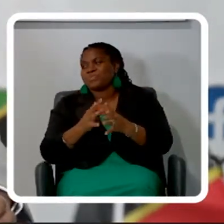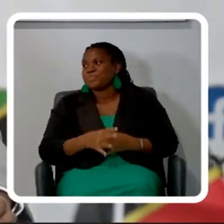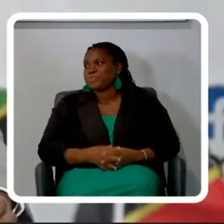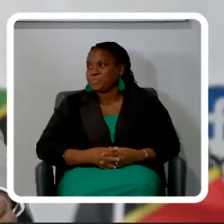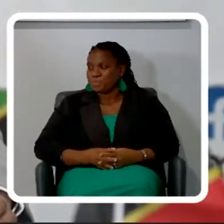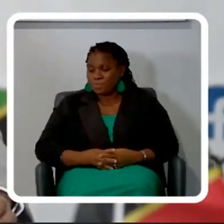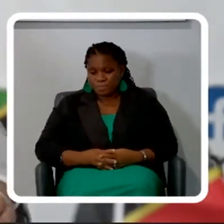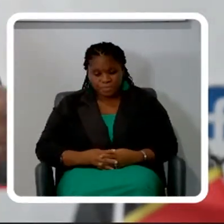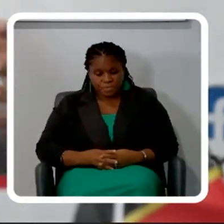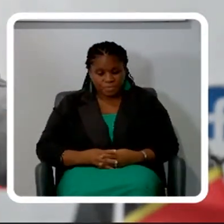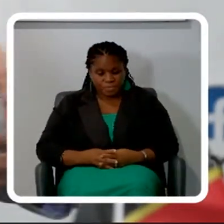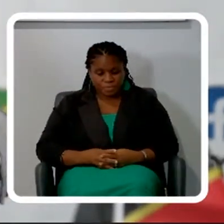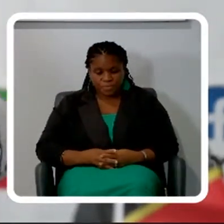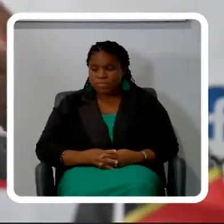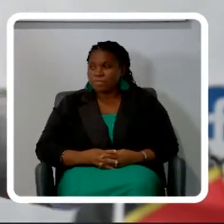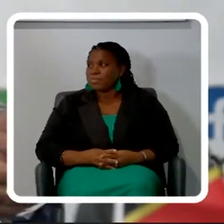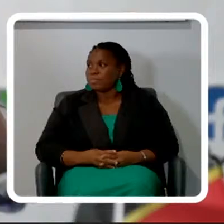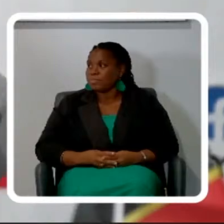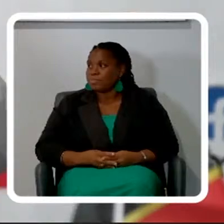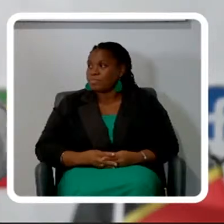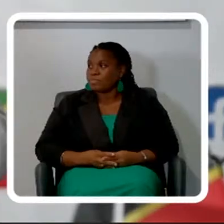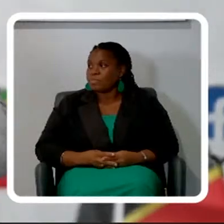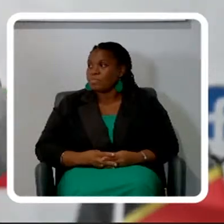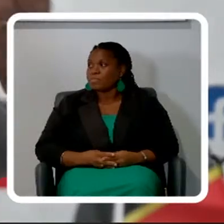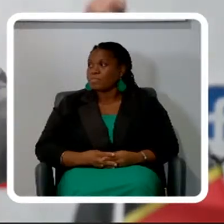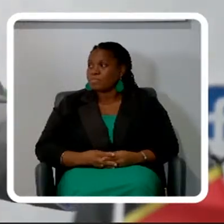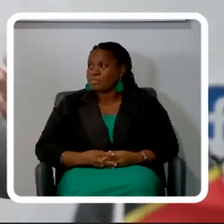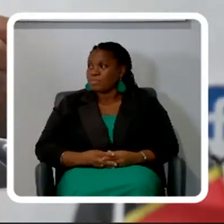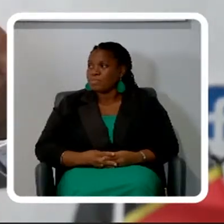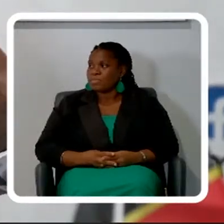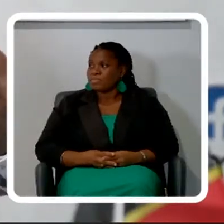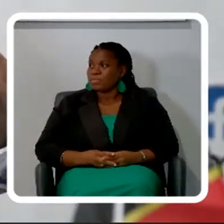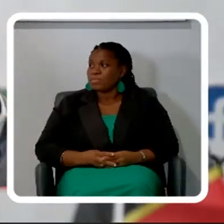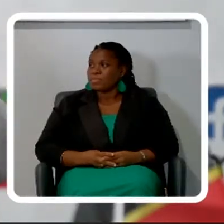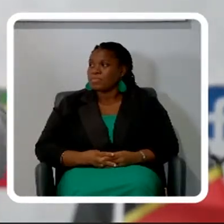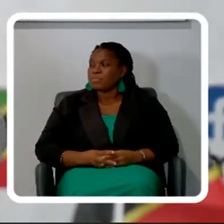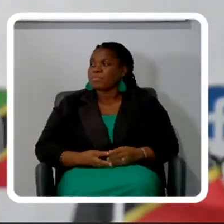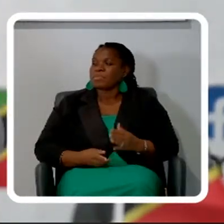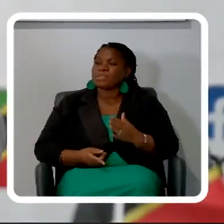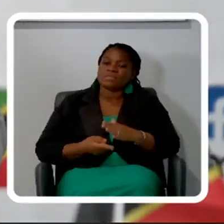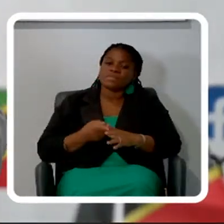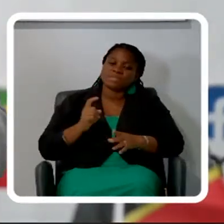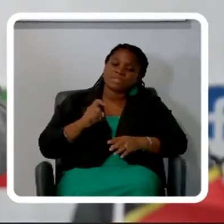it. So people can be able to travel in and get the colonoscopes,